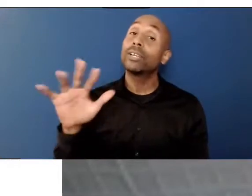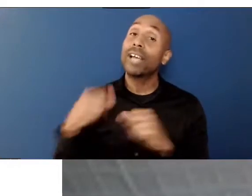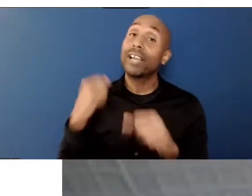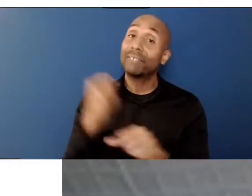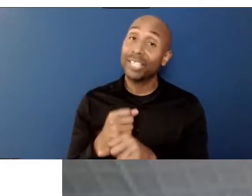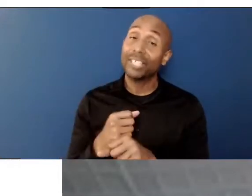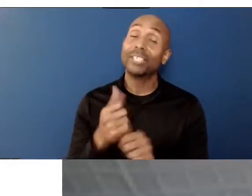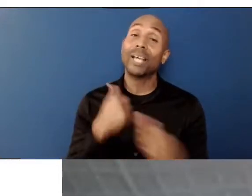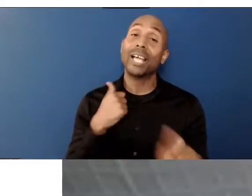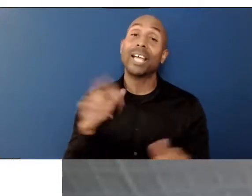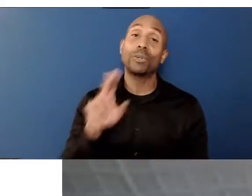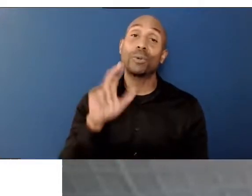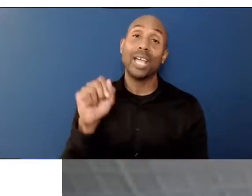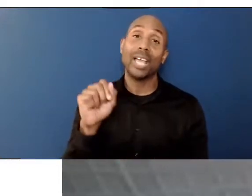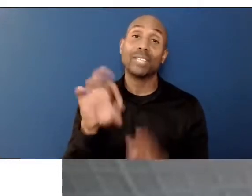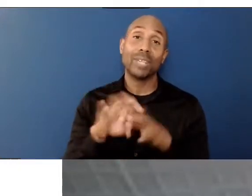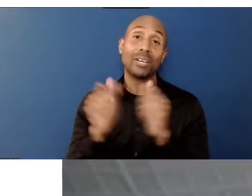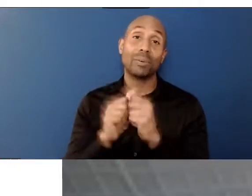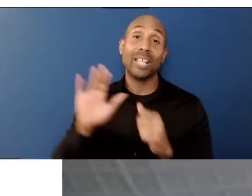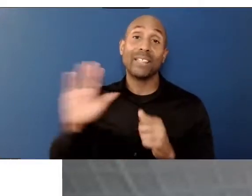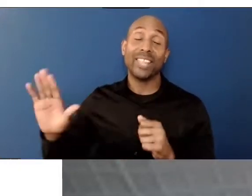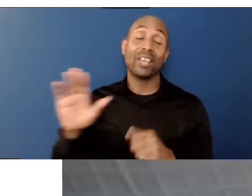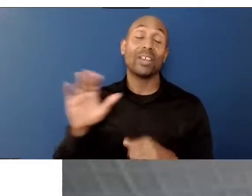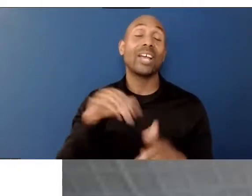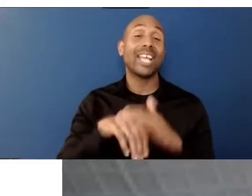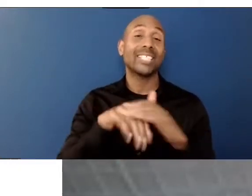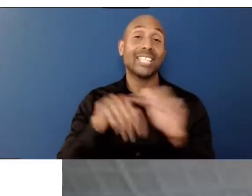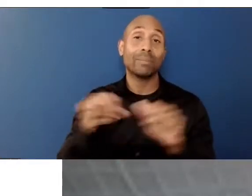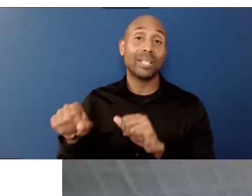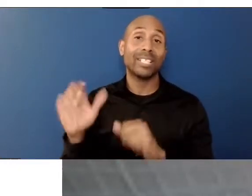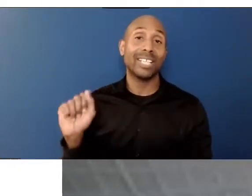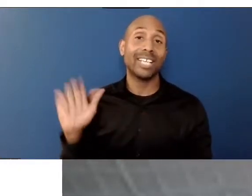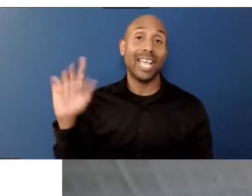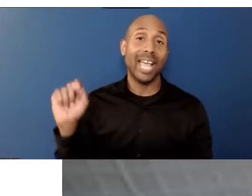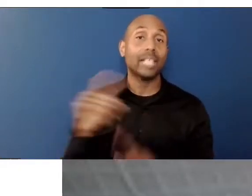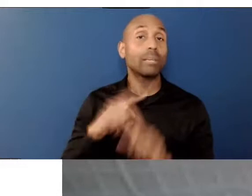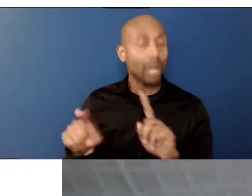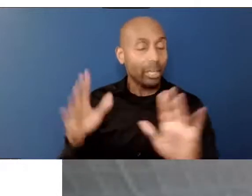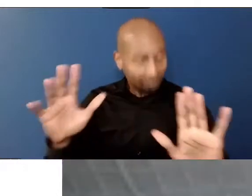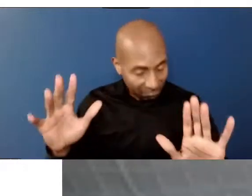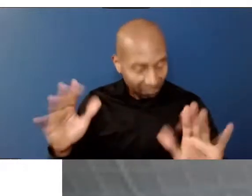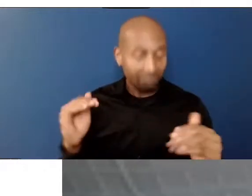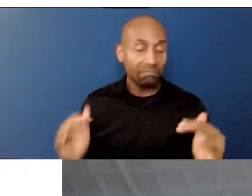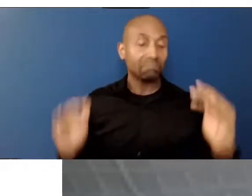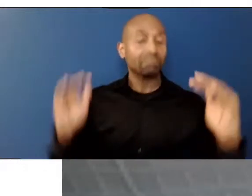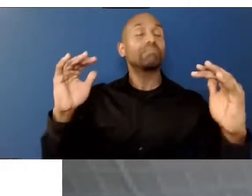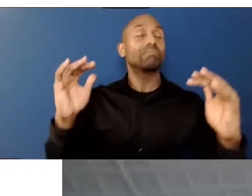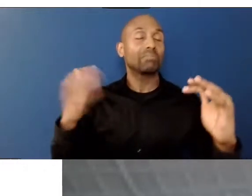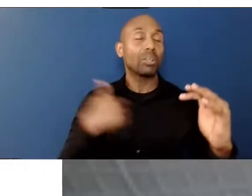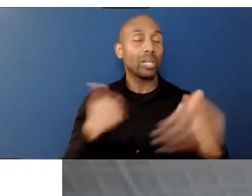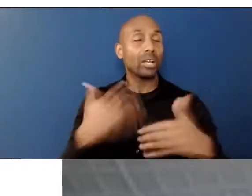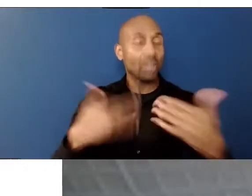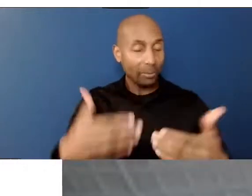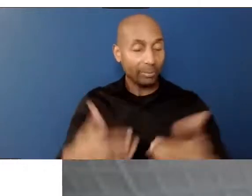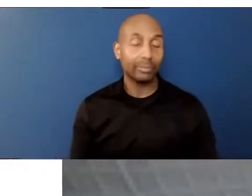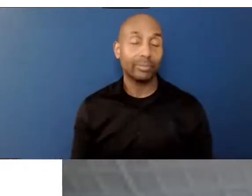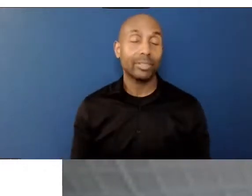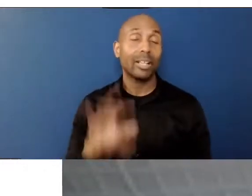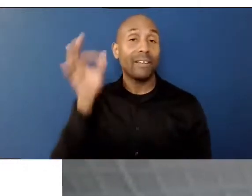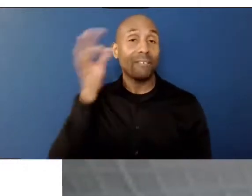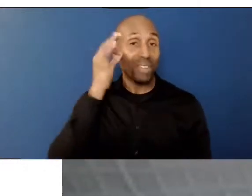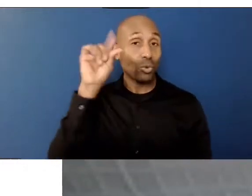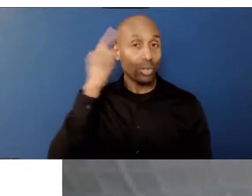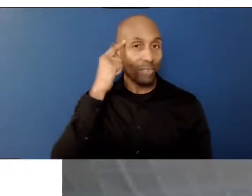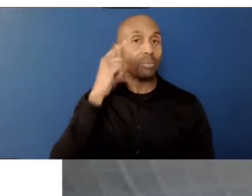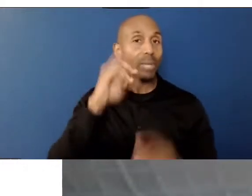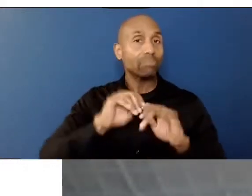their Accessibility Act, but we're there. And the federal government is rolling that out. And so it's just really great to be able to have so